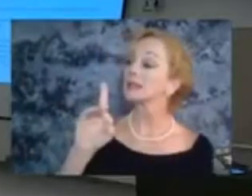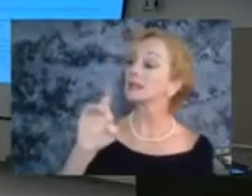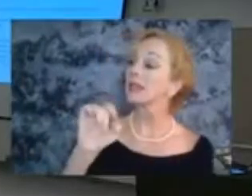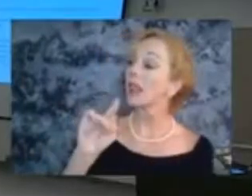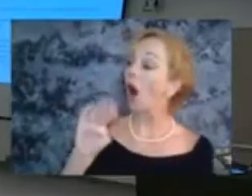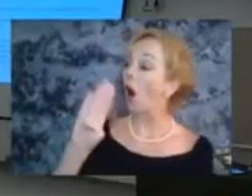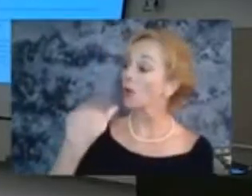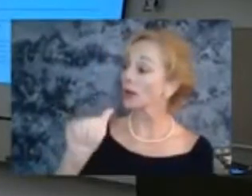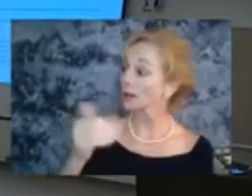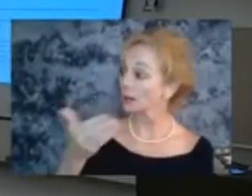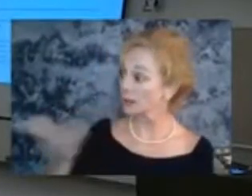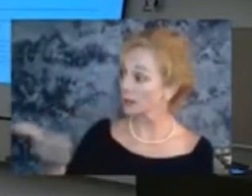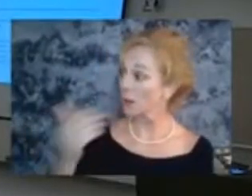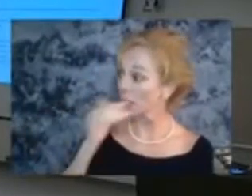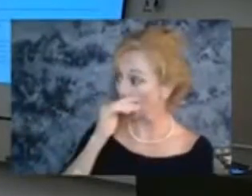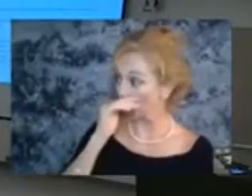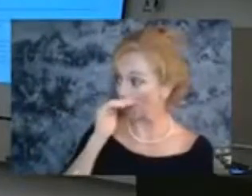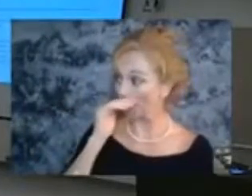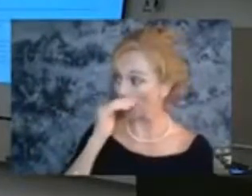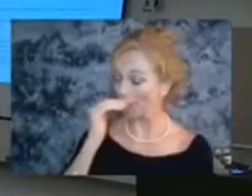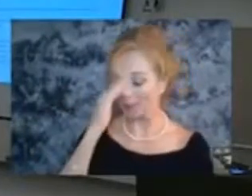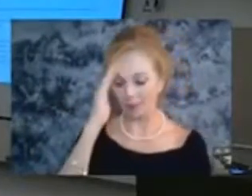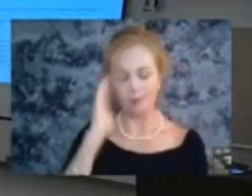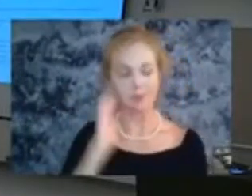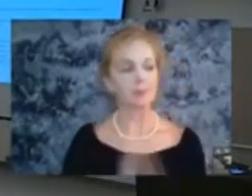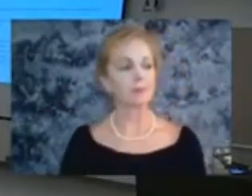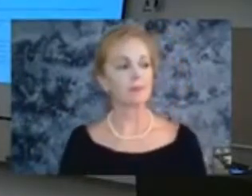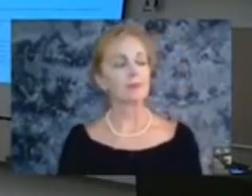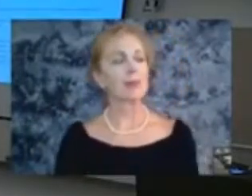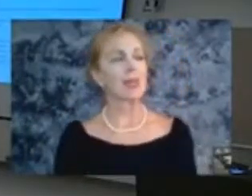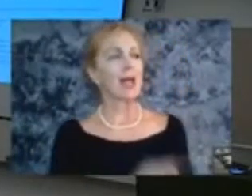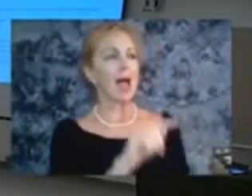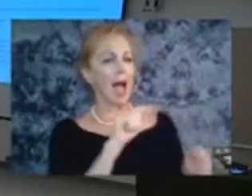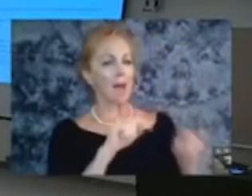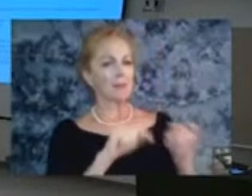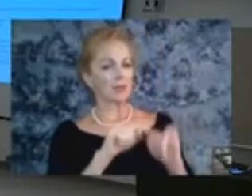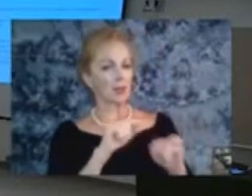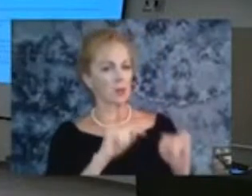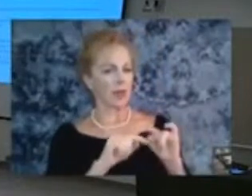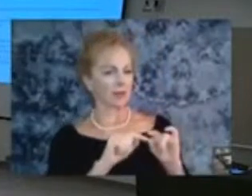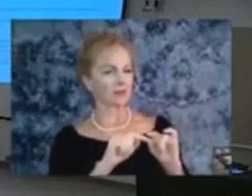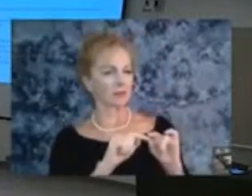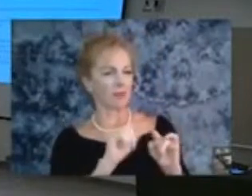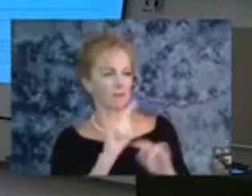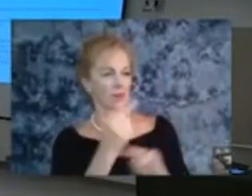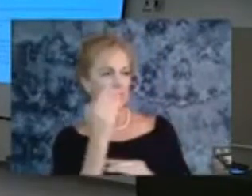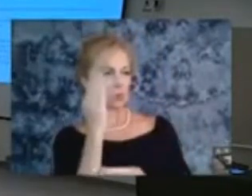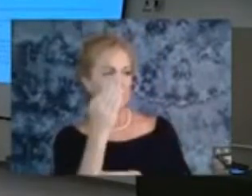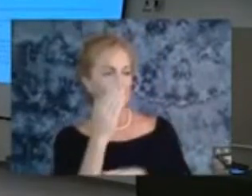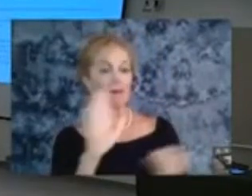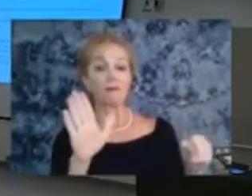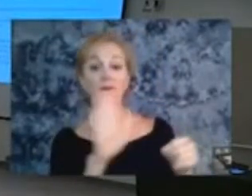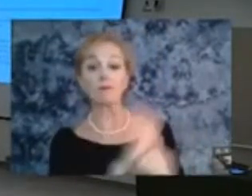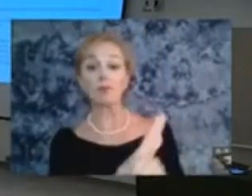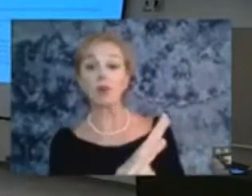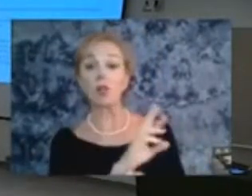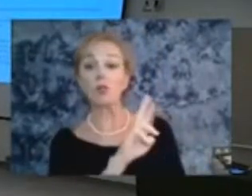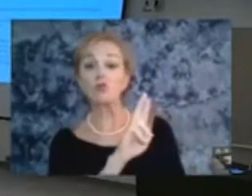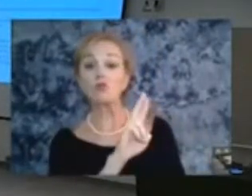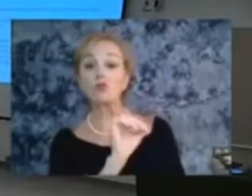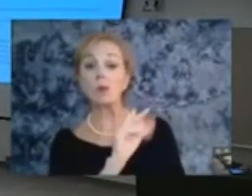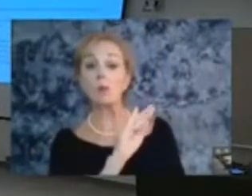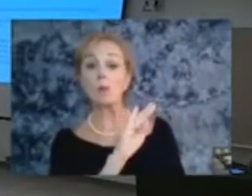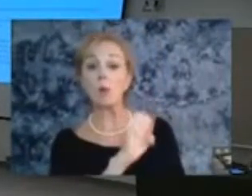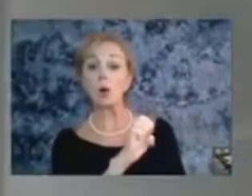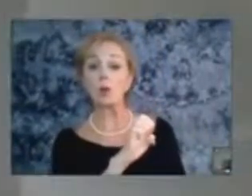I'm going back to the first of your presentation with the full remote academy, and I'm really glad that at the school level, we're going to do our best